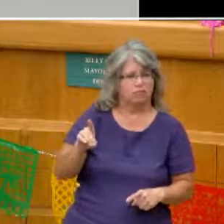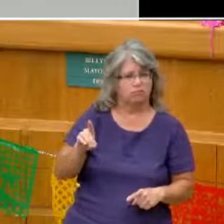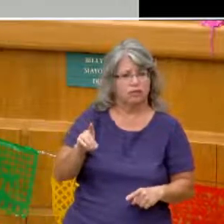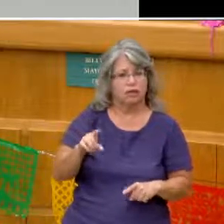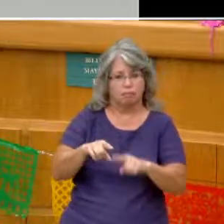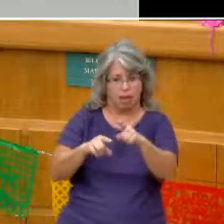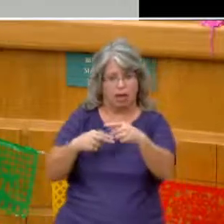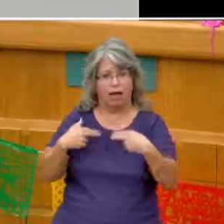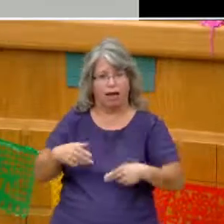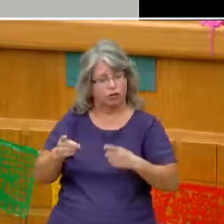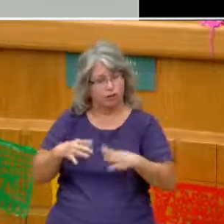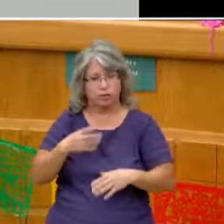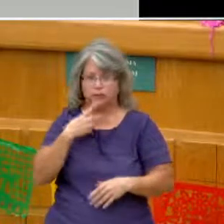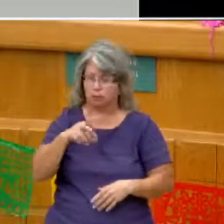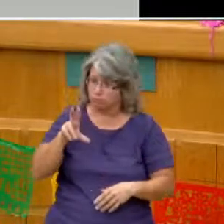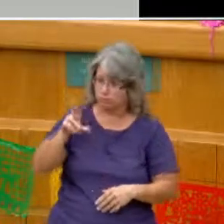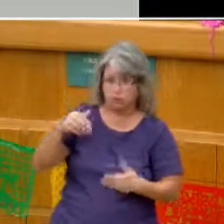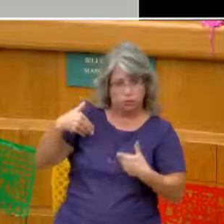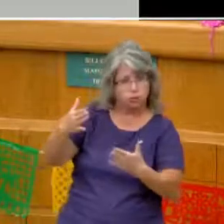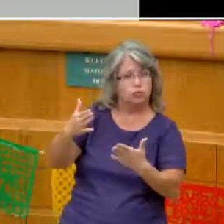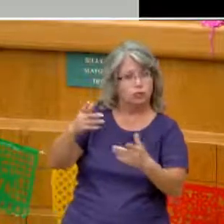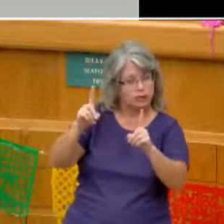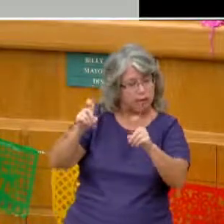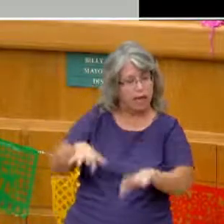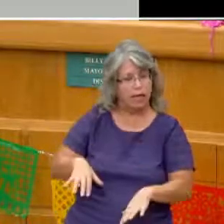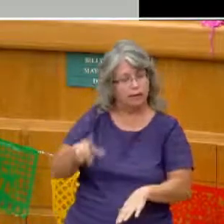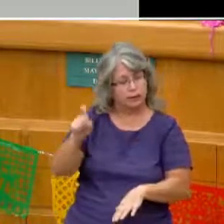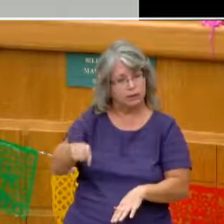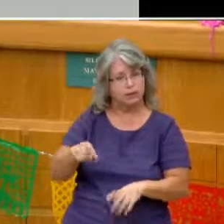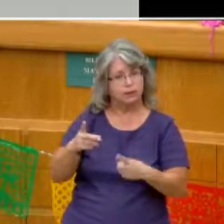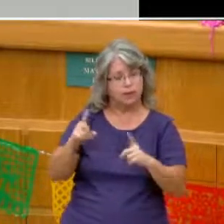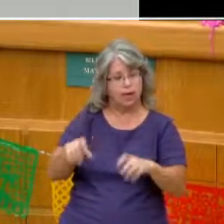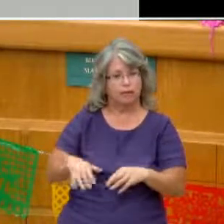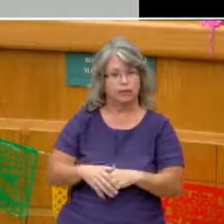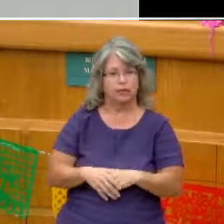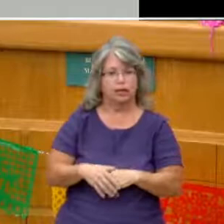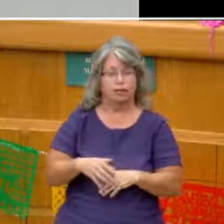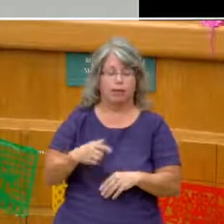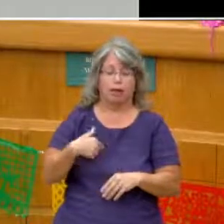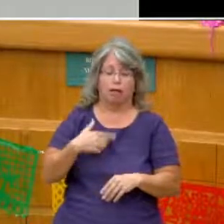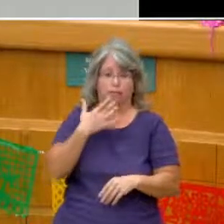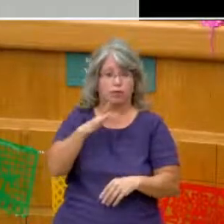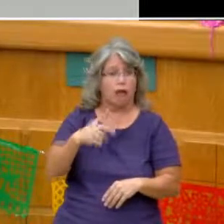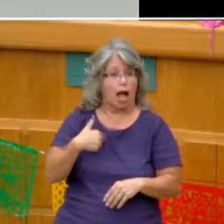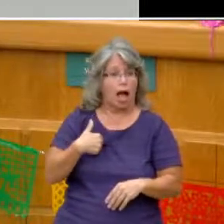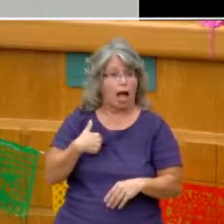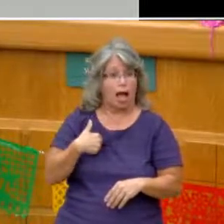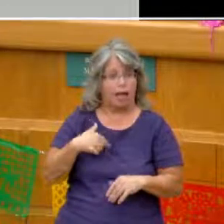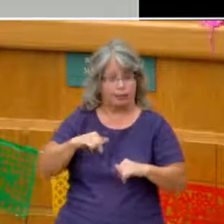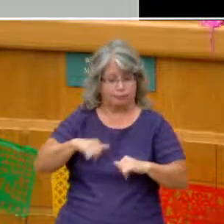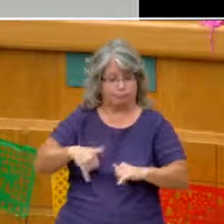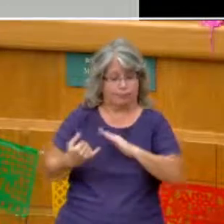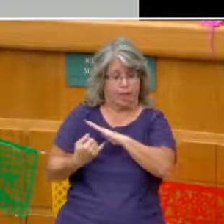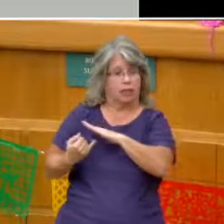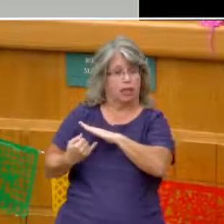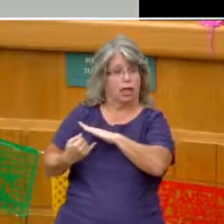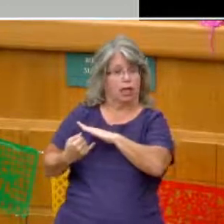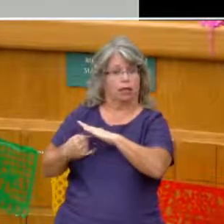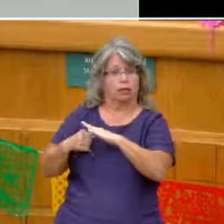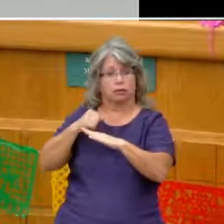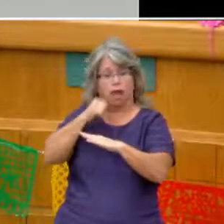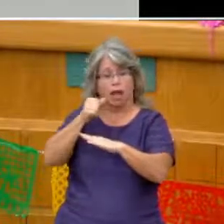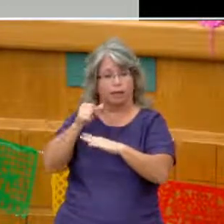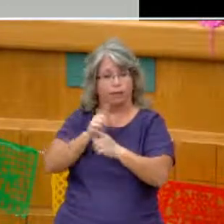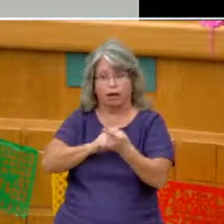COVID. And luckily, I self-isolated. I'm pretty sure I didn't pass it on to anybody else. And that's the way you stop COVID, is you don't pass it on